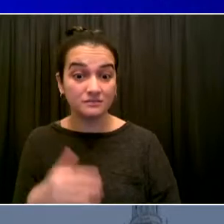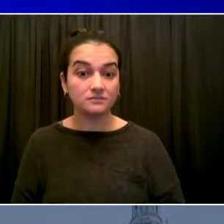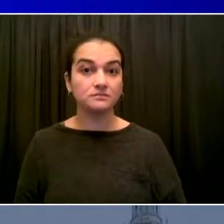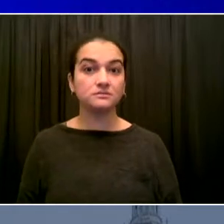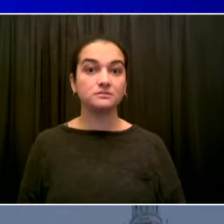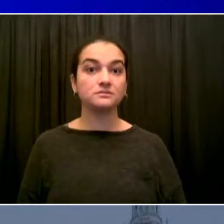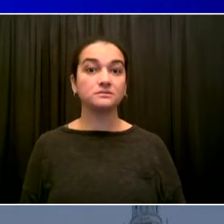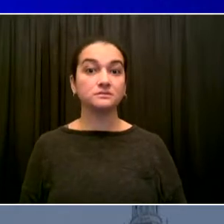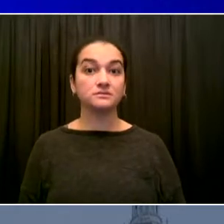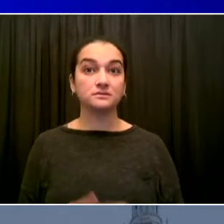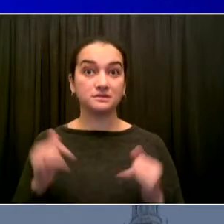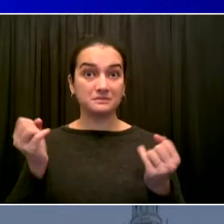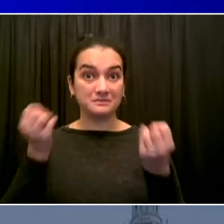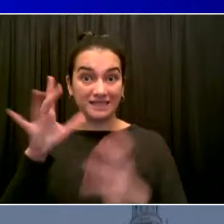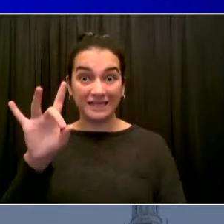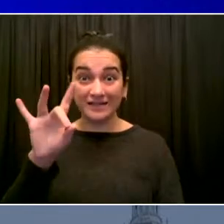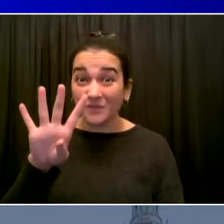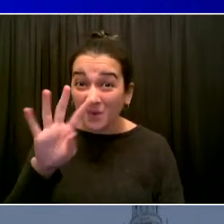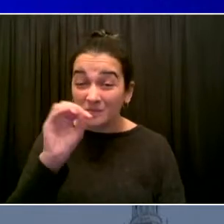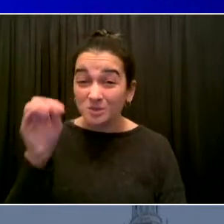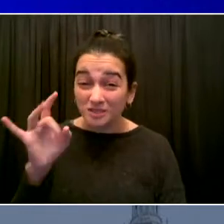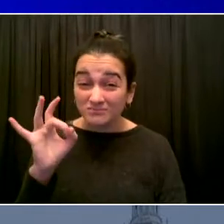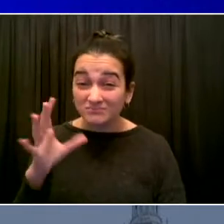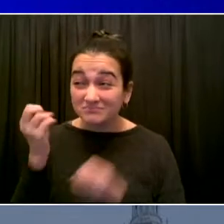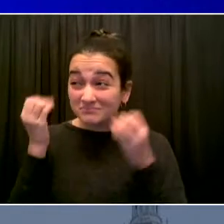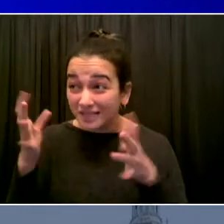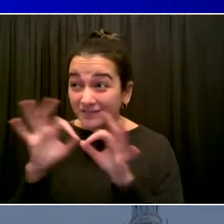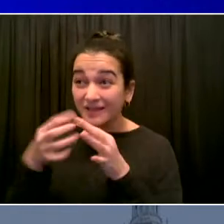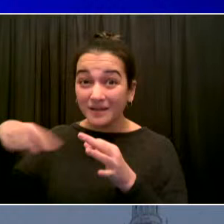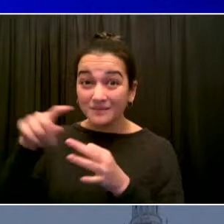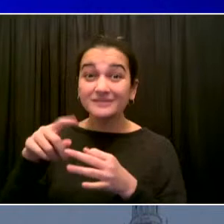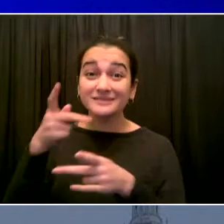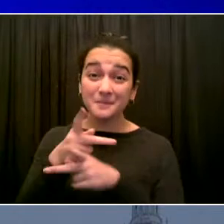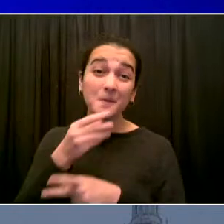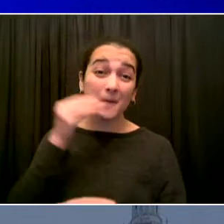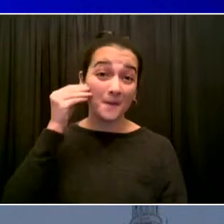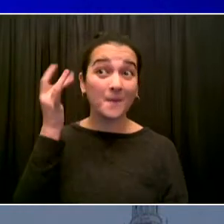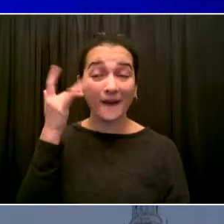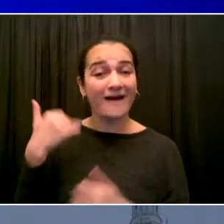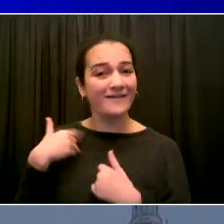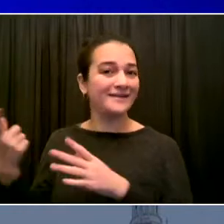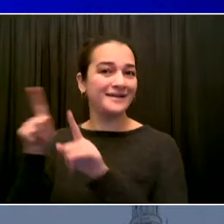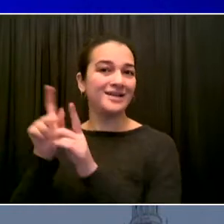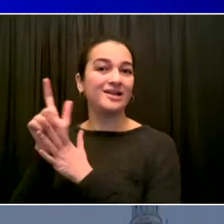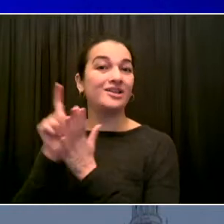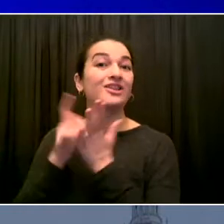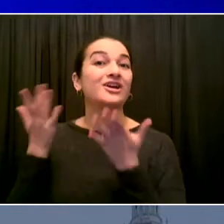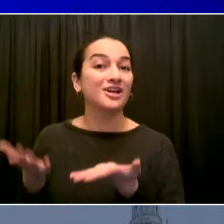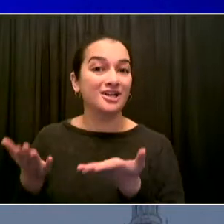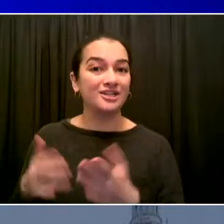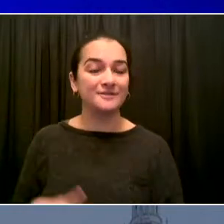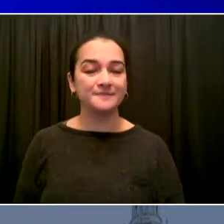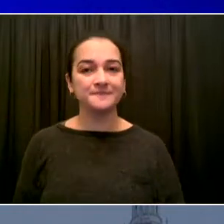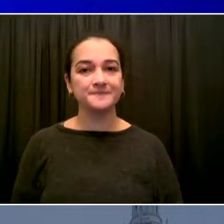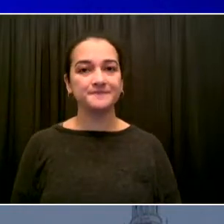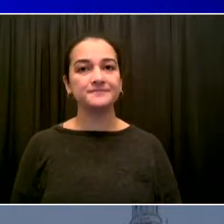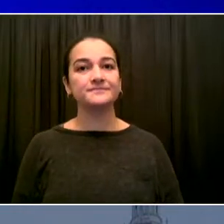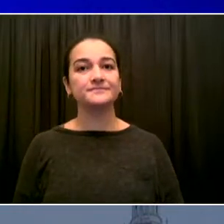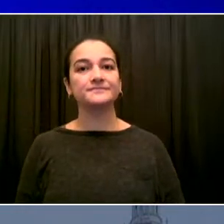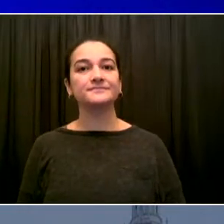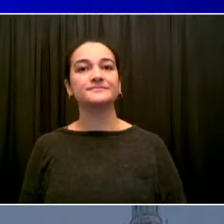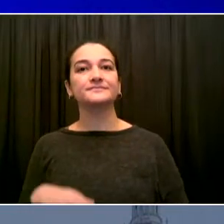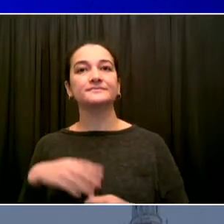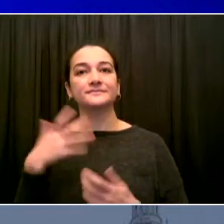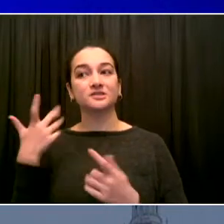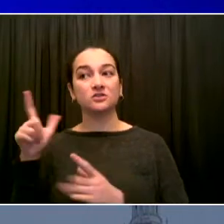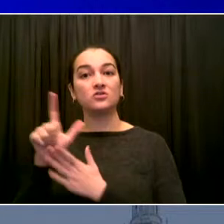night. Now, the scale has been huge. We've now provided legal services to over 100,000 New Yorkers in need over these